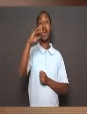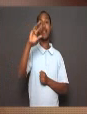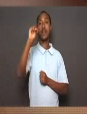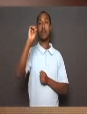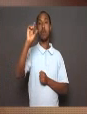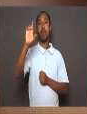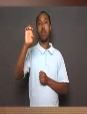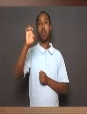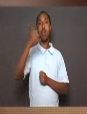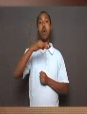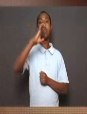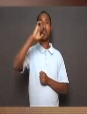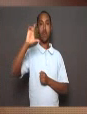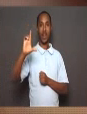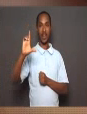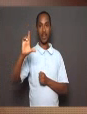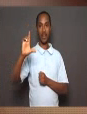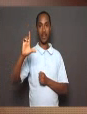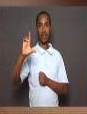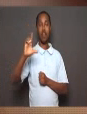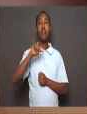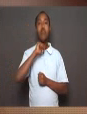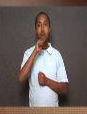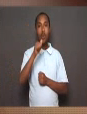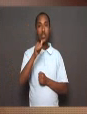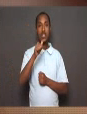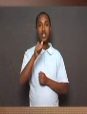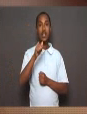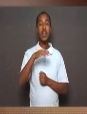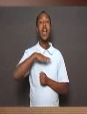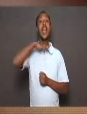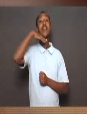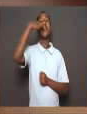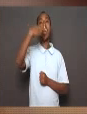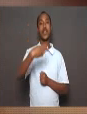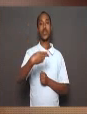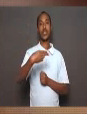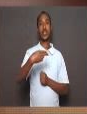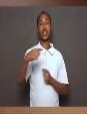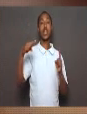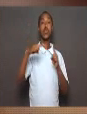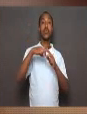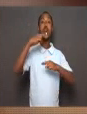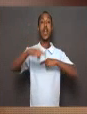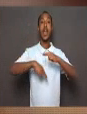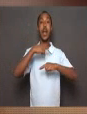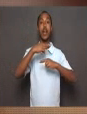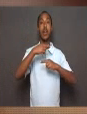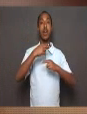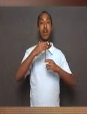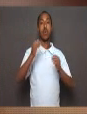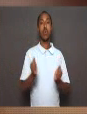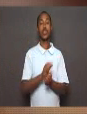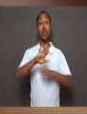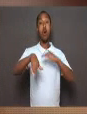moles of chlorine, there would not be enough hydrogen to react with all of